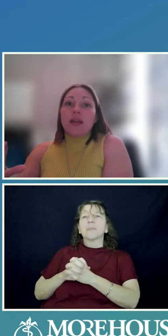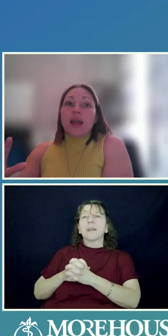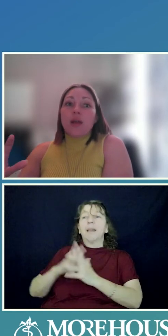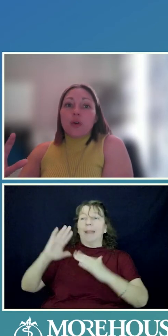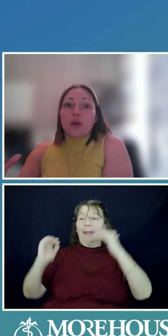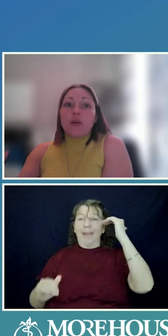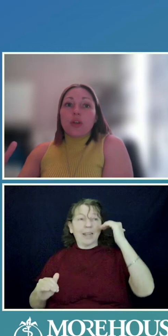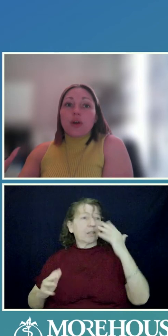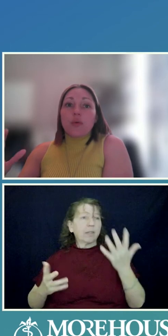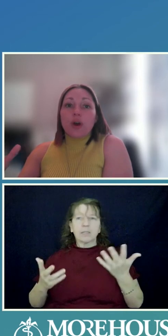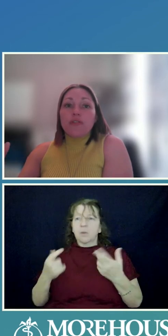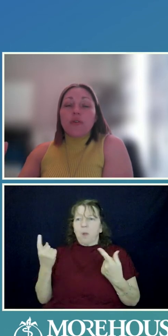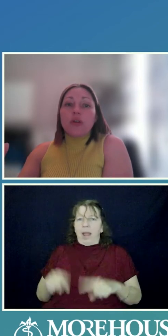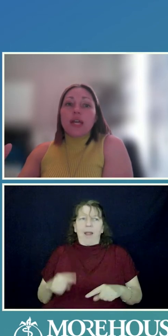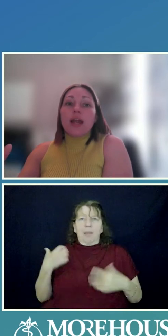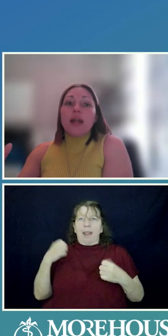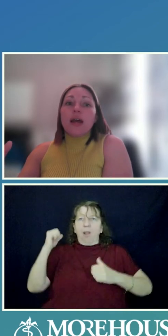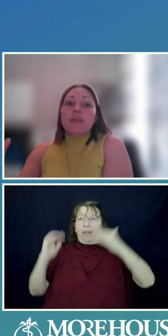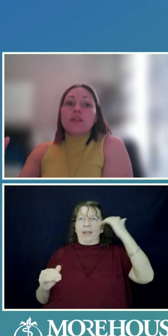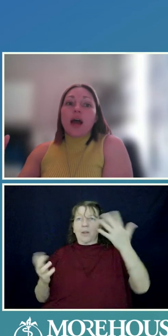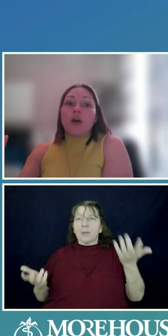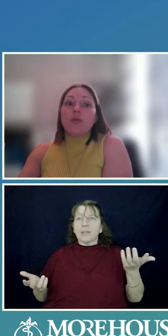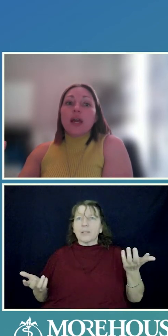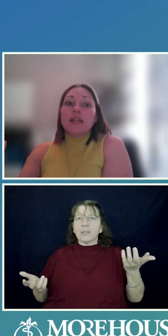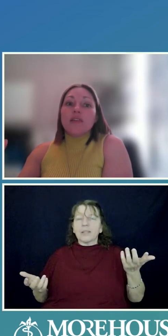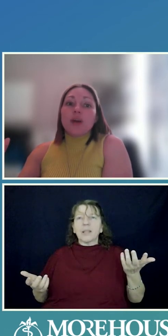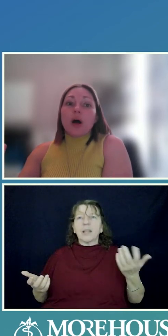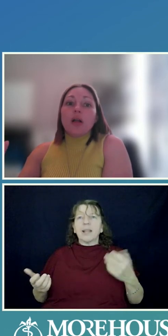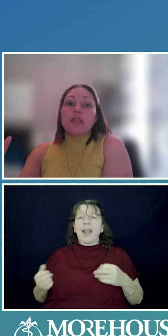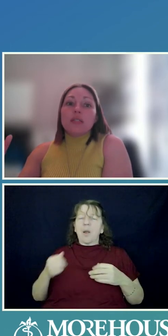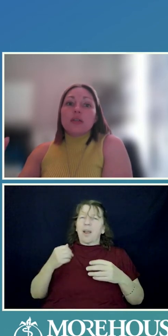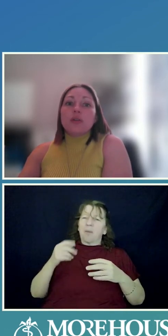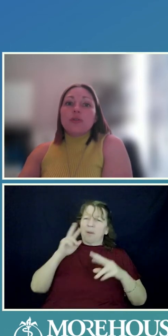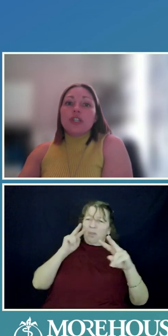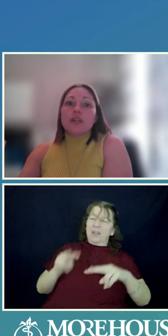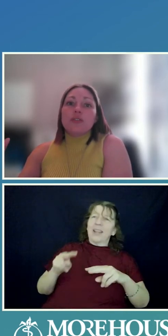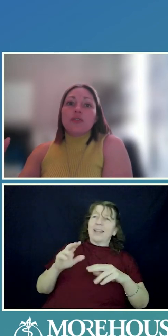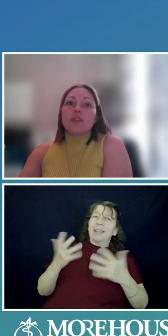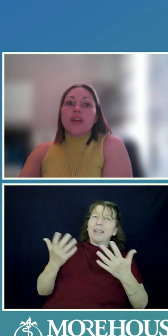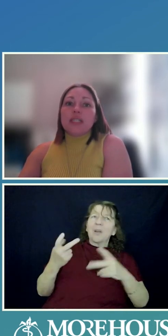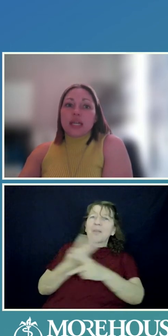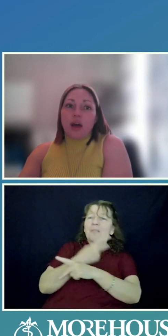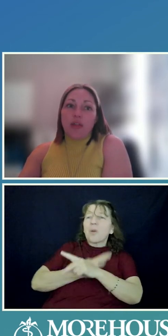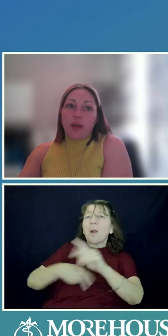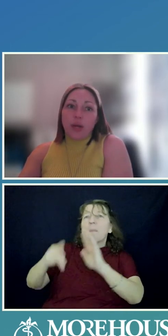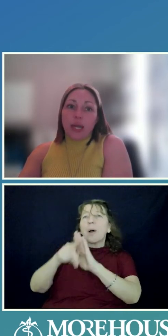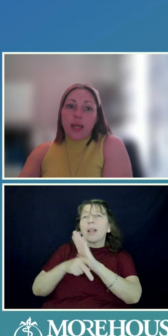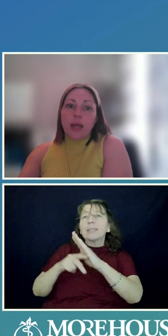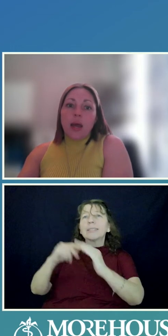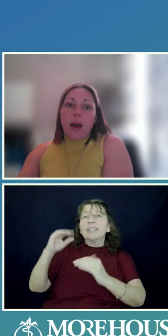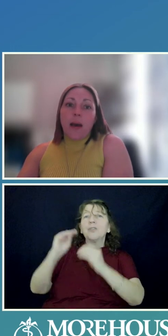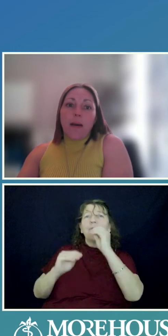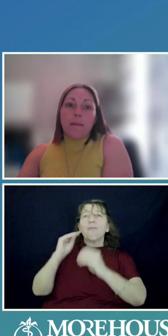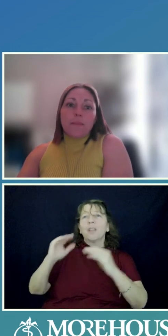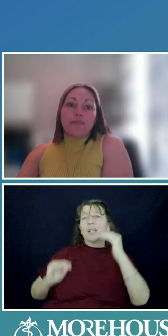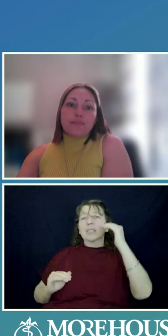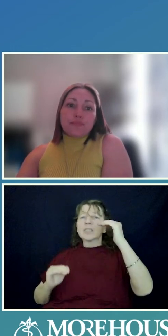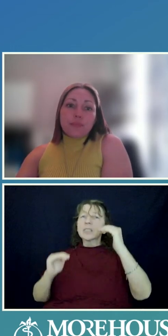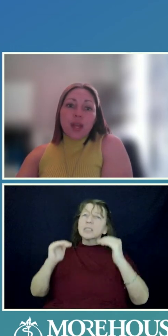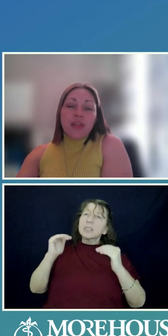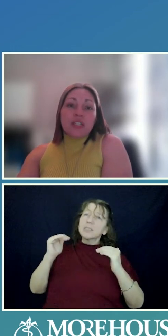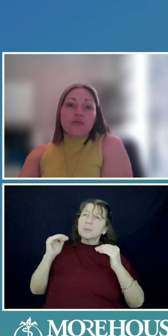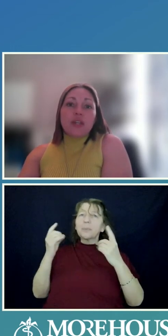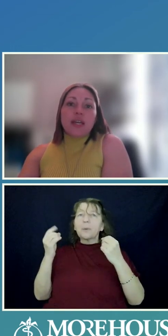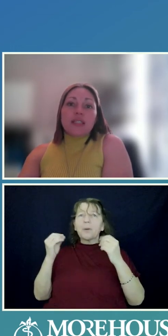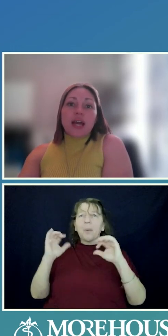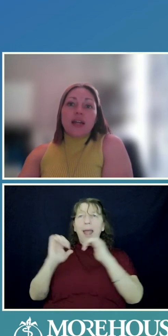inequities. And we're also looking at it as how do we identify policy solutions to advancing health equity.